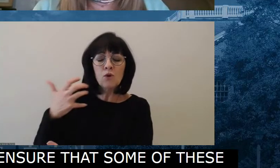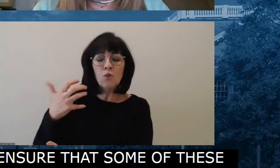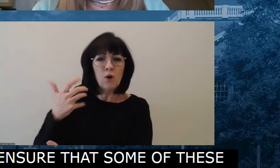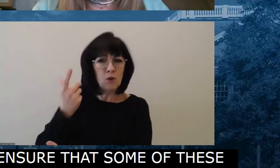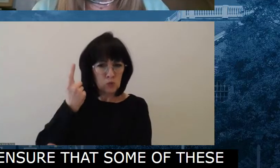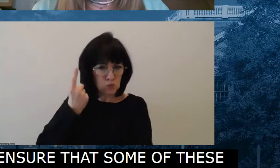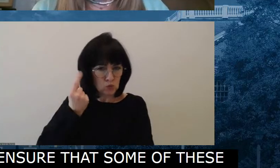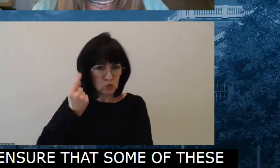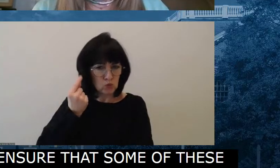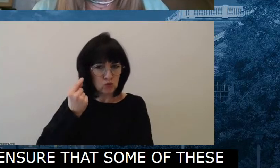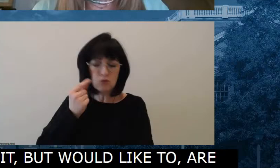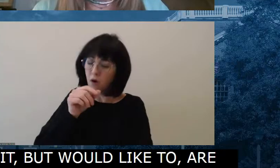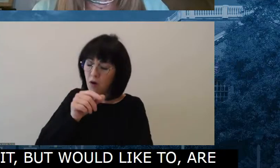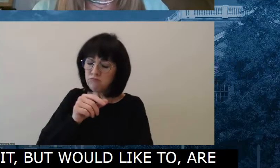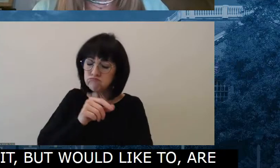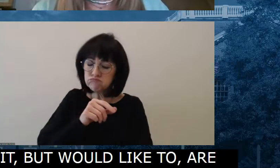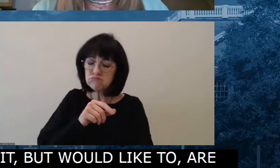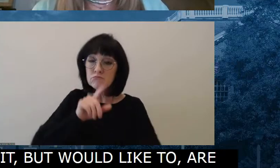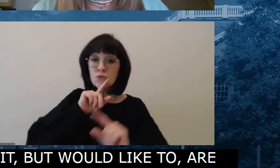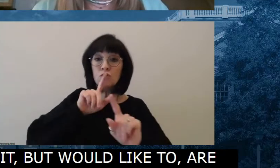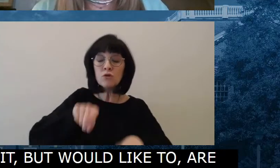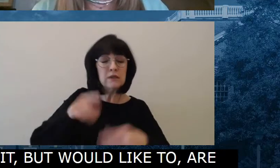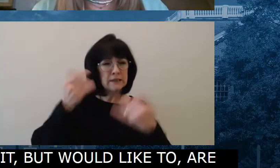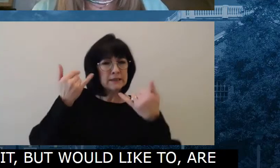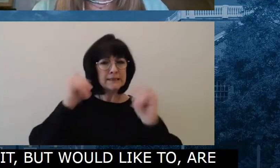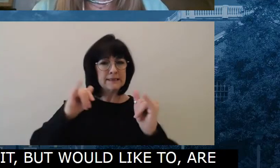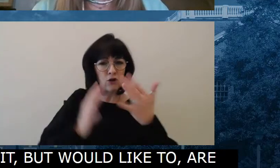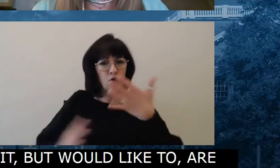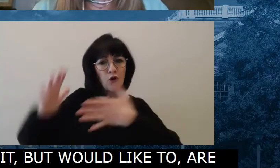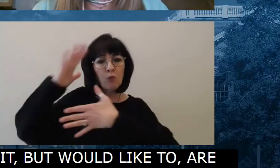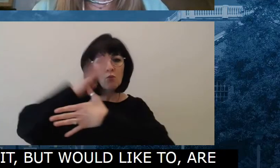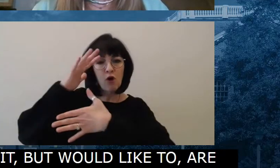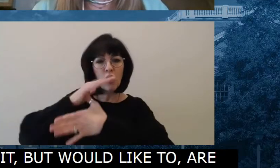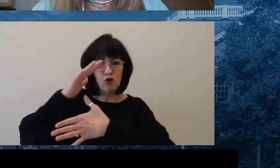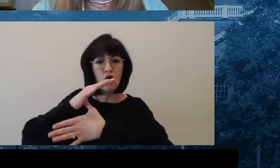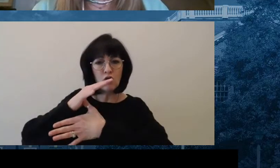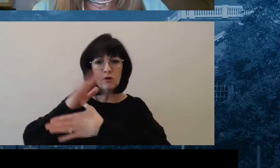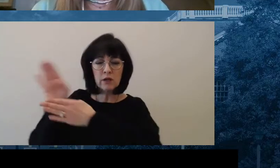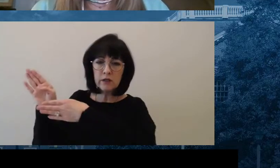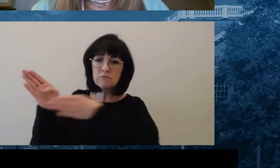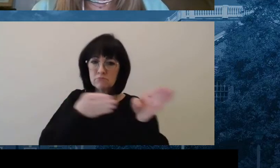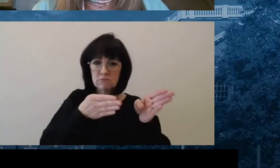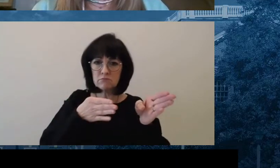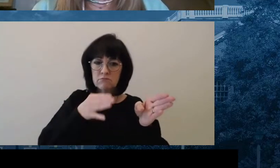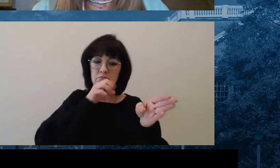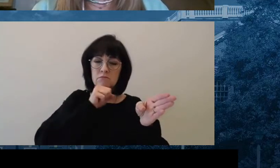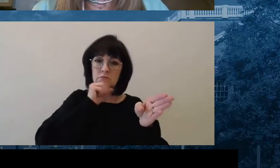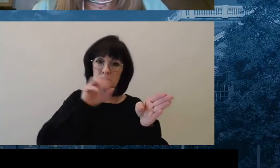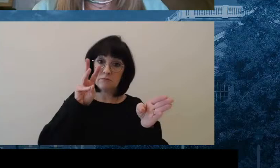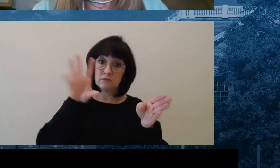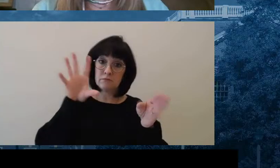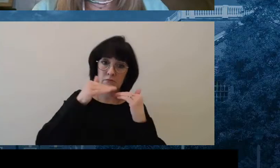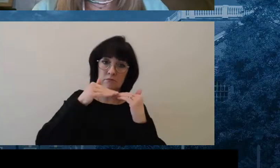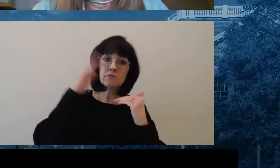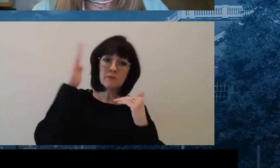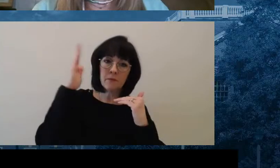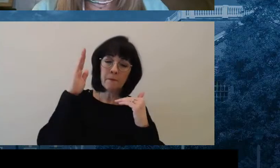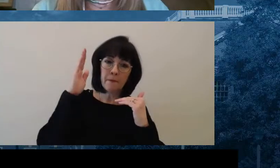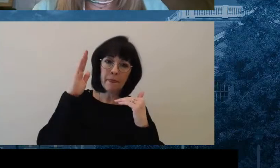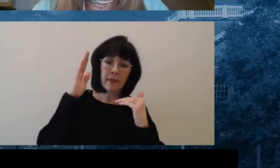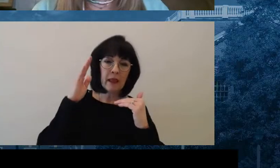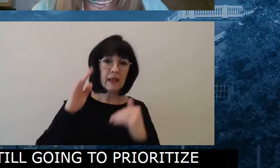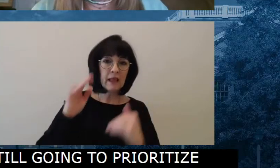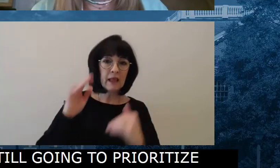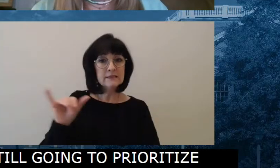for appointments. When we have, and AJ can expand on this, when we have our sites like